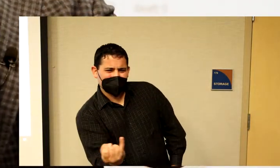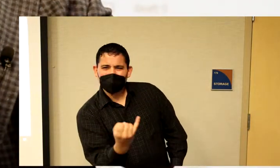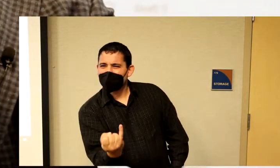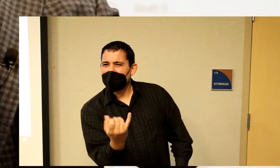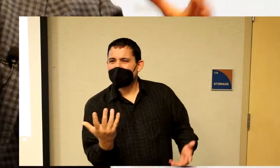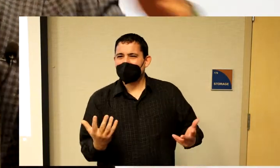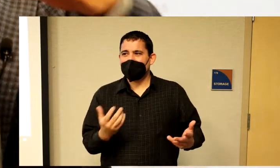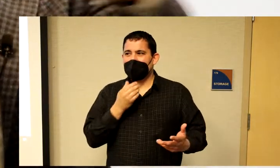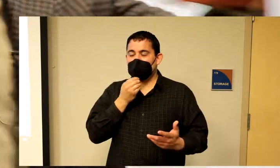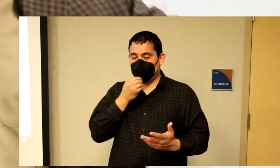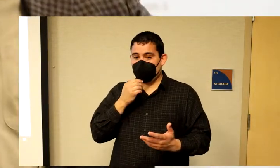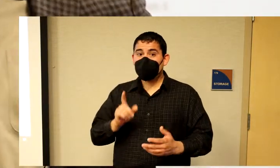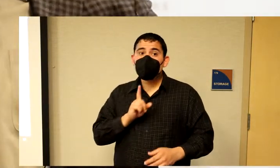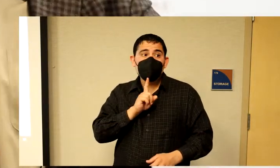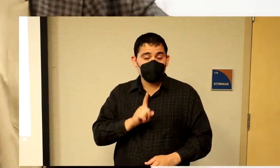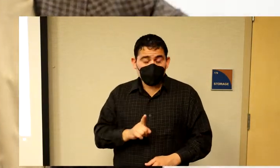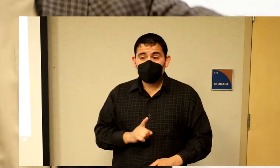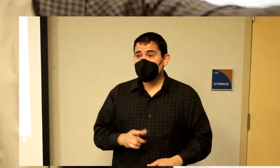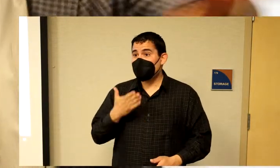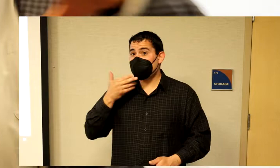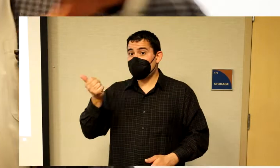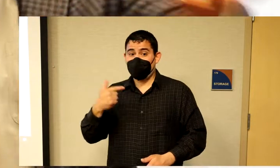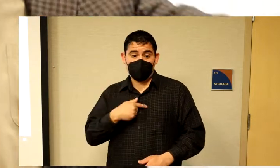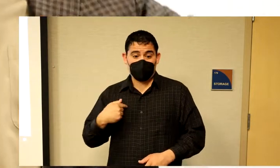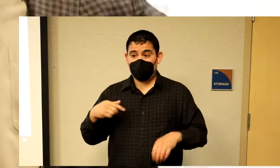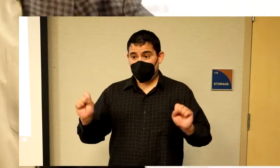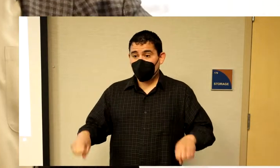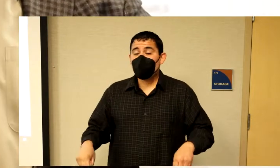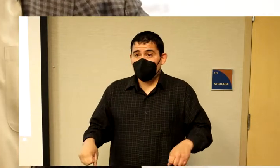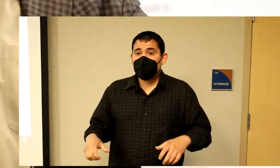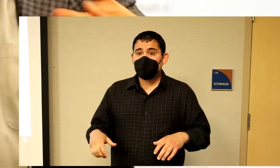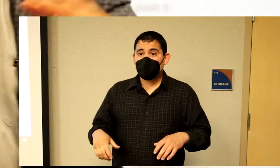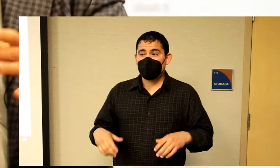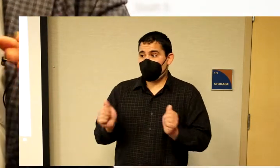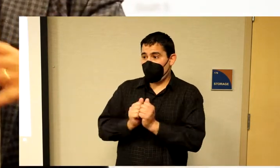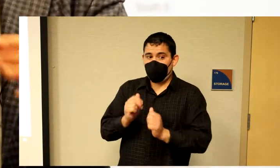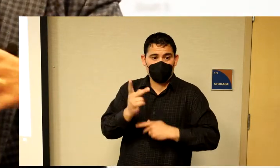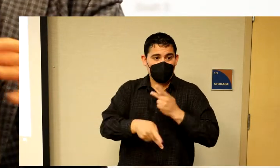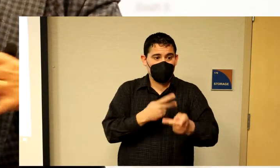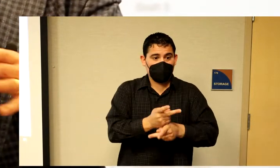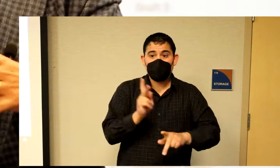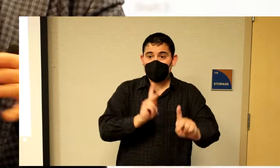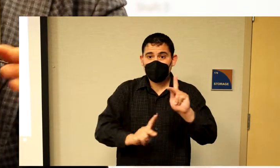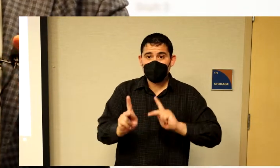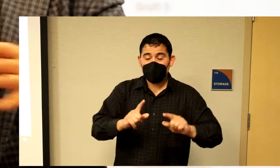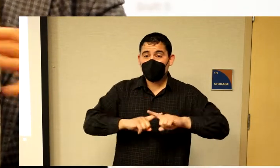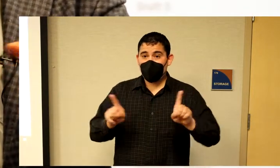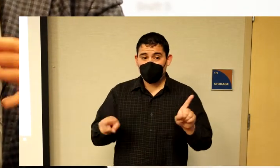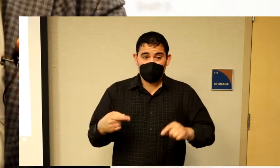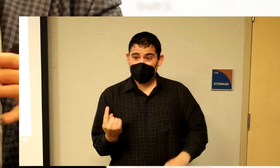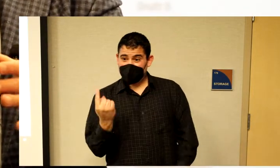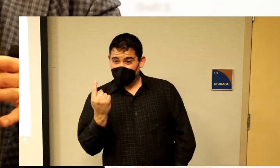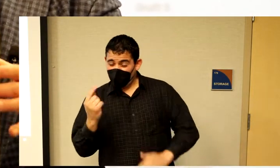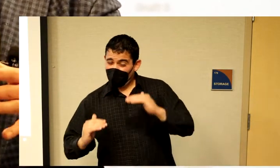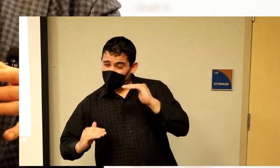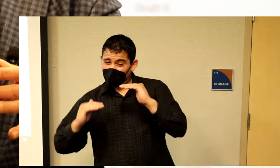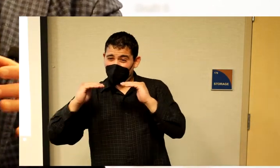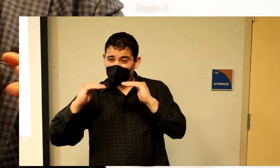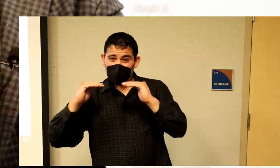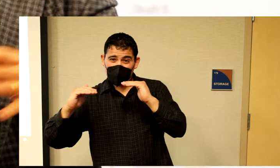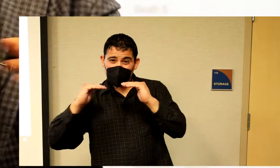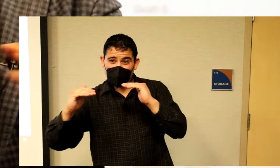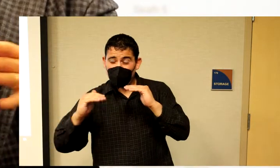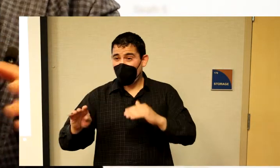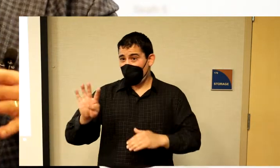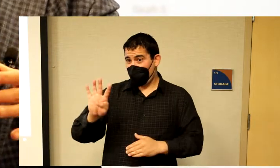district, we did the best we could, it's the only one in this whole sea of another type of people, but we can get this one at 47%, and that's the highest we can get it,